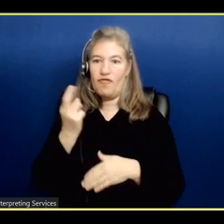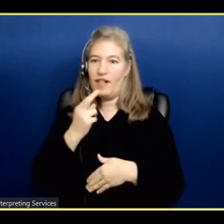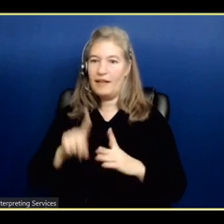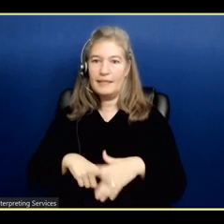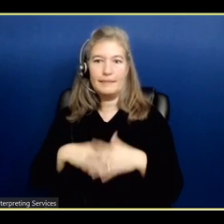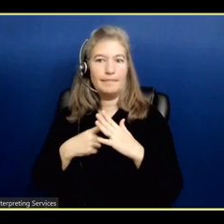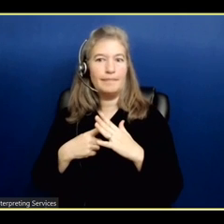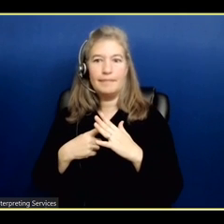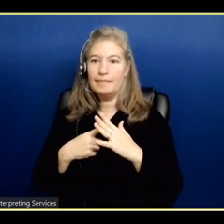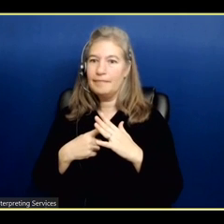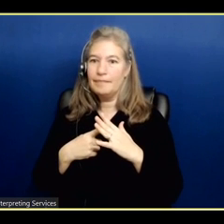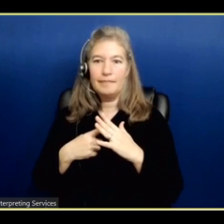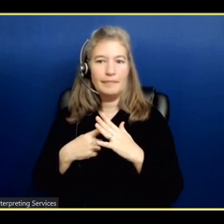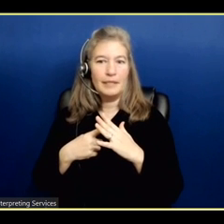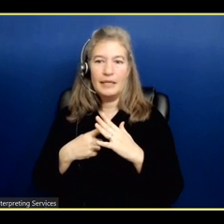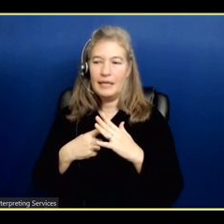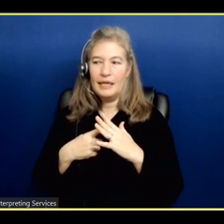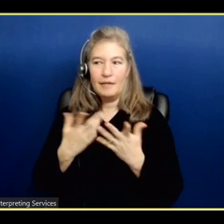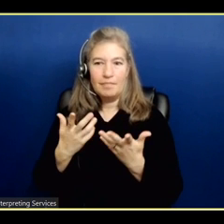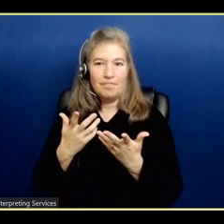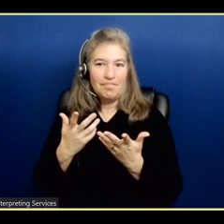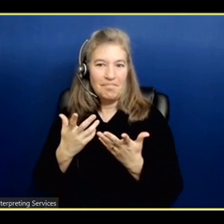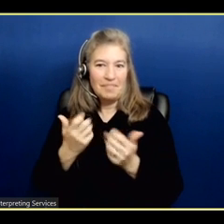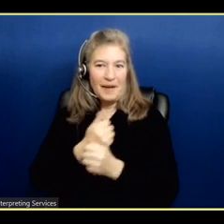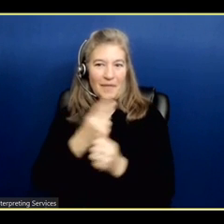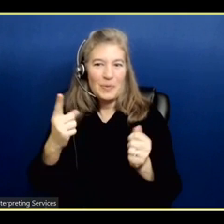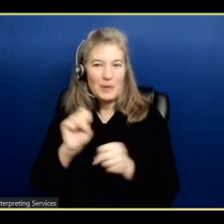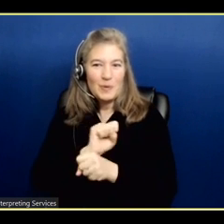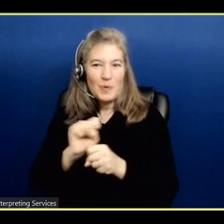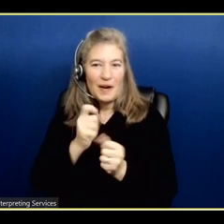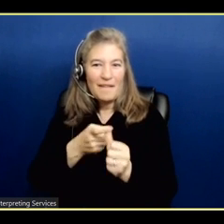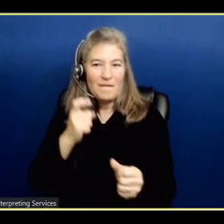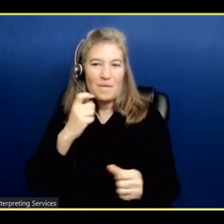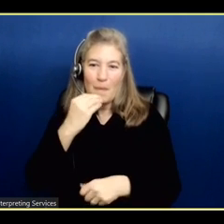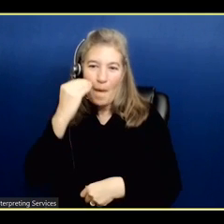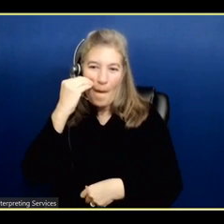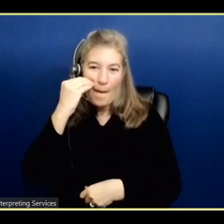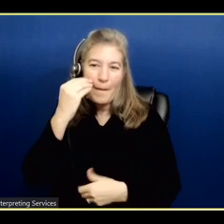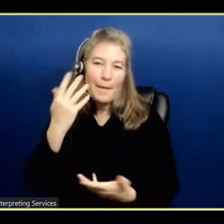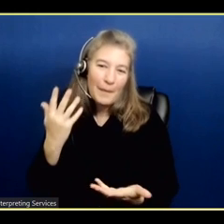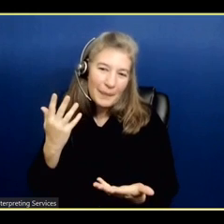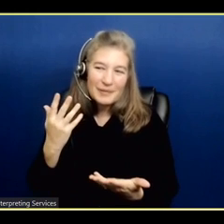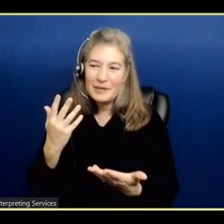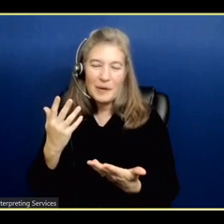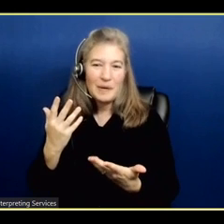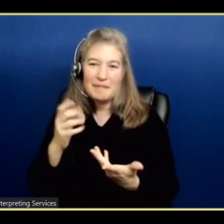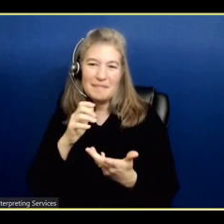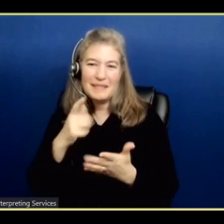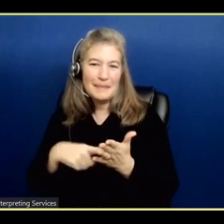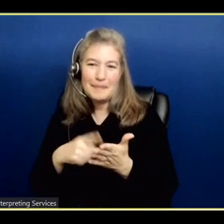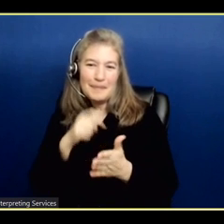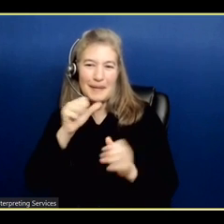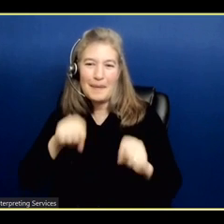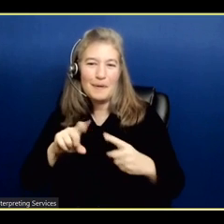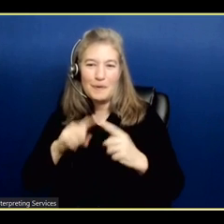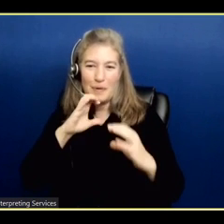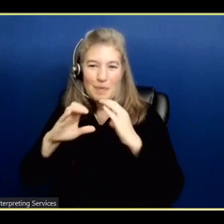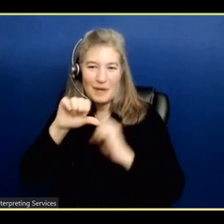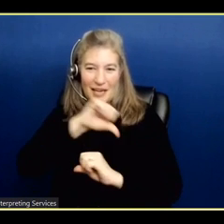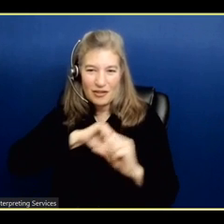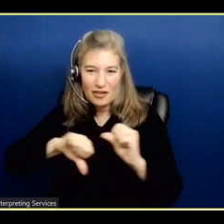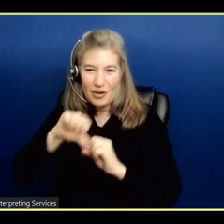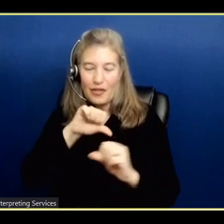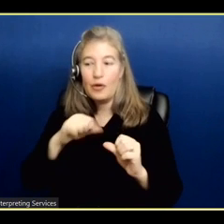our grantees were all working from home now, and they had no way, a lot of them, to communicate with one another. So we offered all of